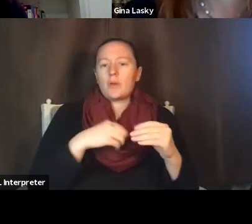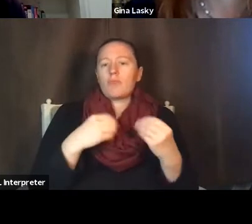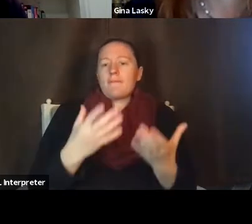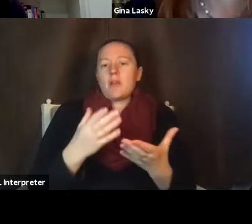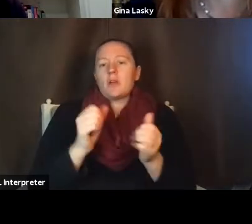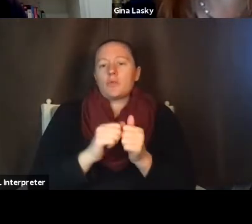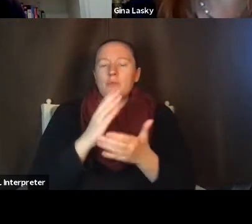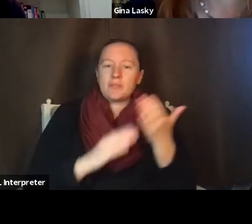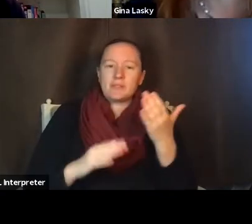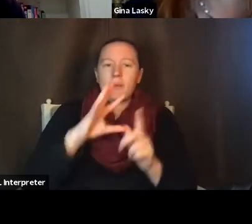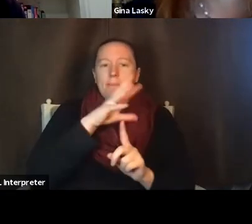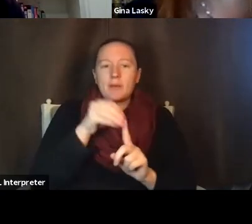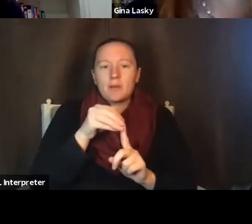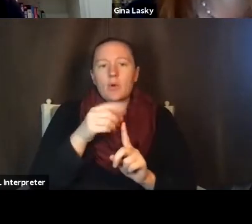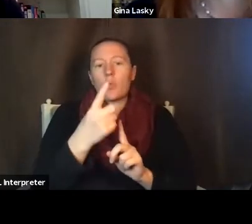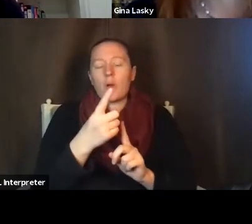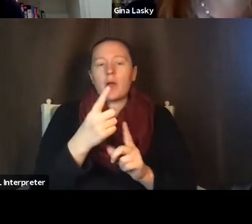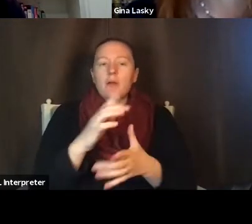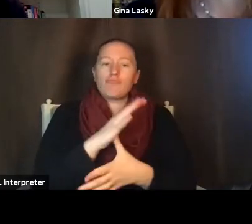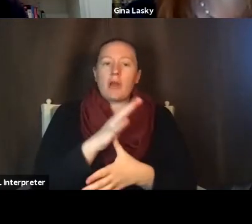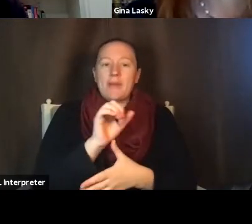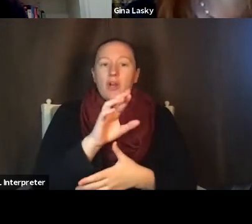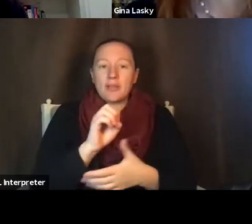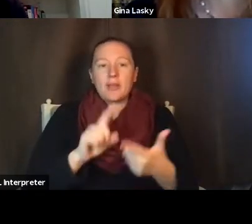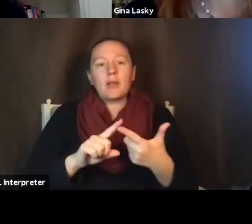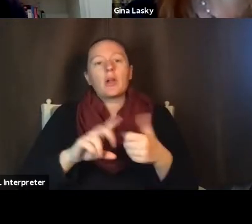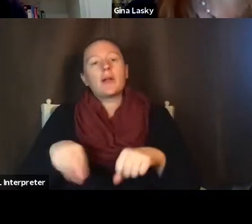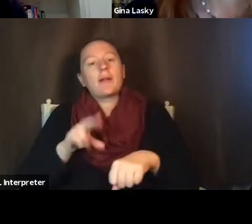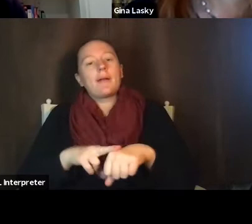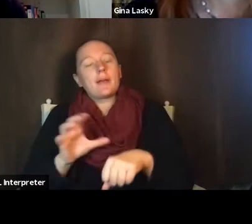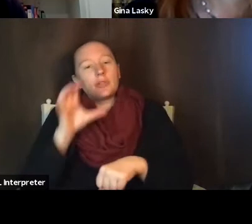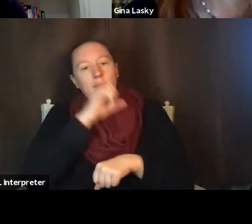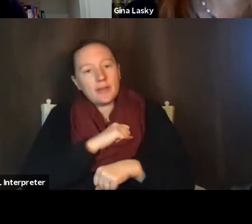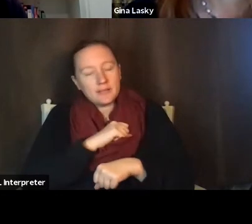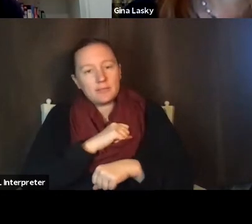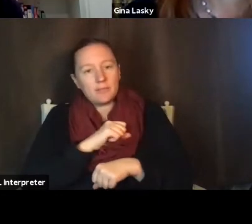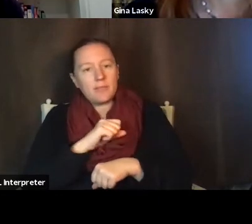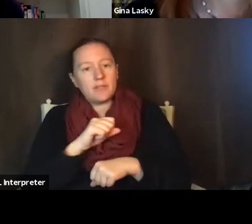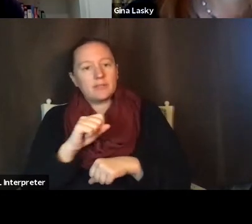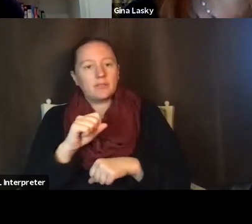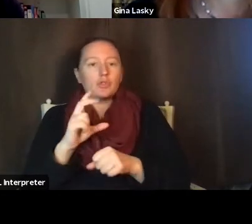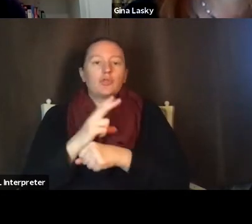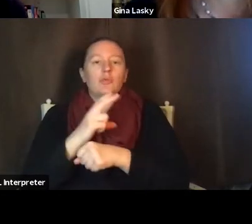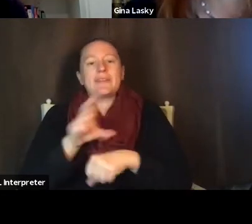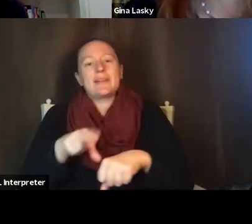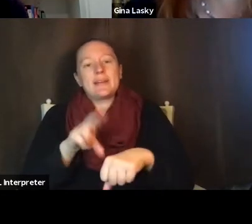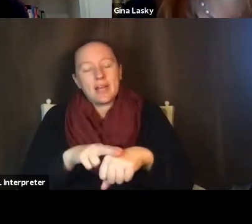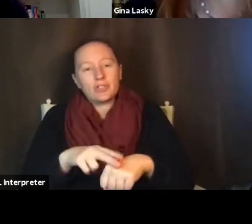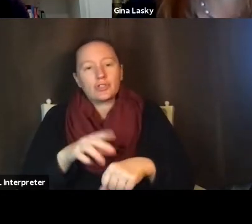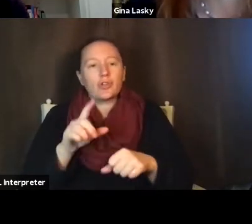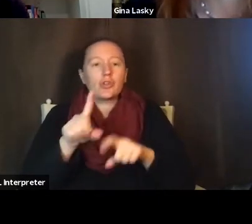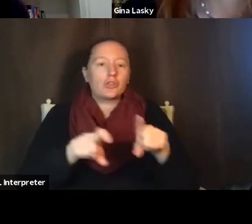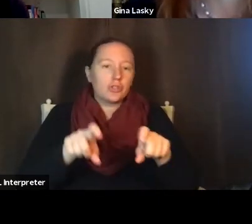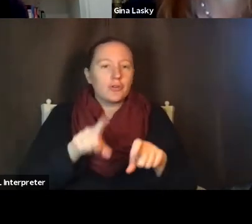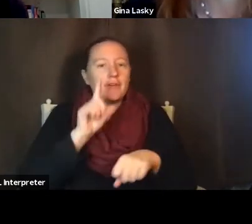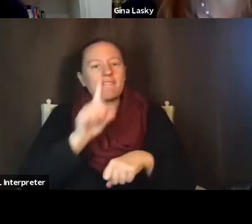at primary care penetration rates, as well as national estimates of penetration rates using the National Survey on Drug Use and Health, for